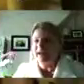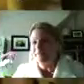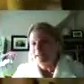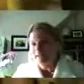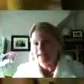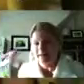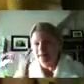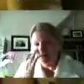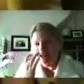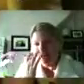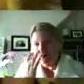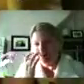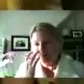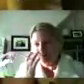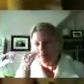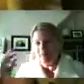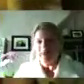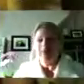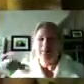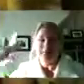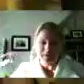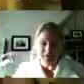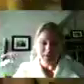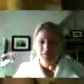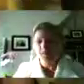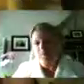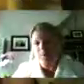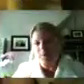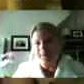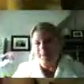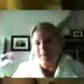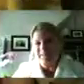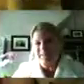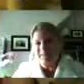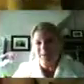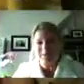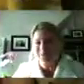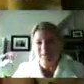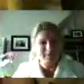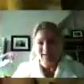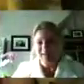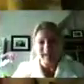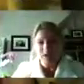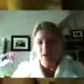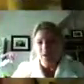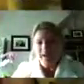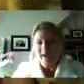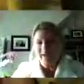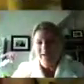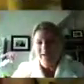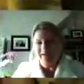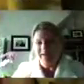that people are able to return to our program. So I'll just let you know that